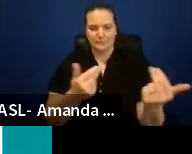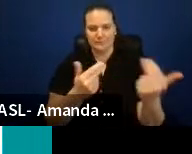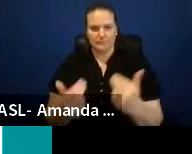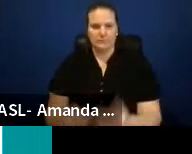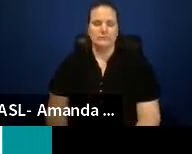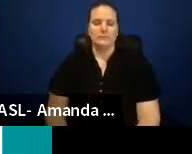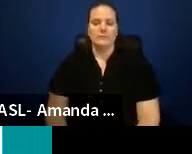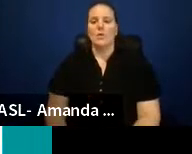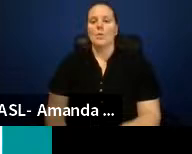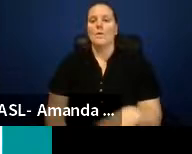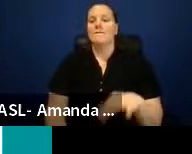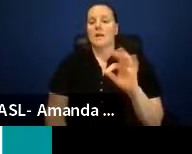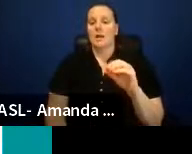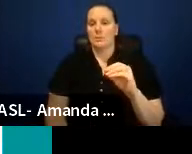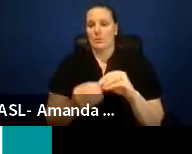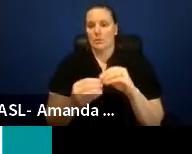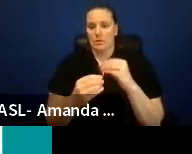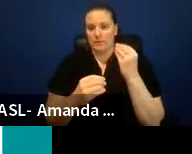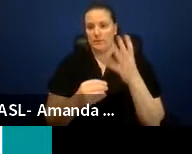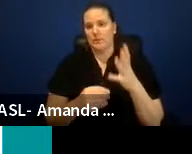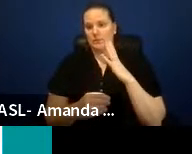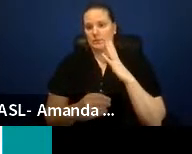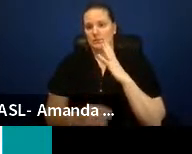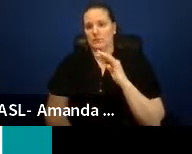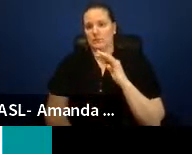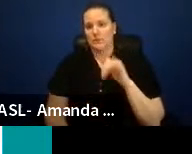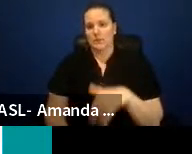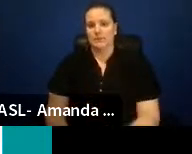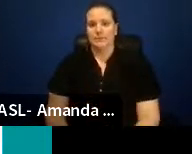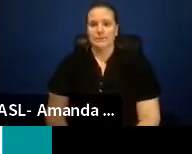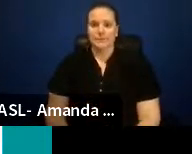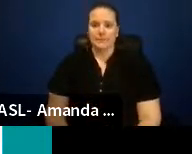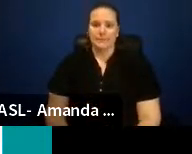We can find out more information so that by then we can announce that.